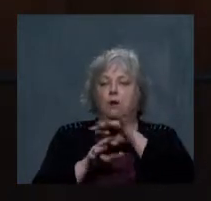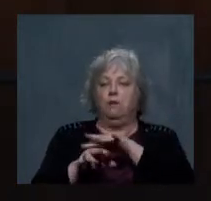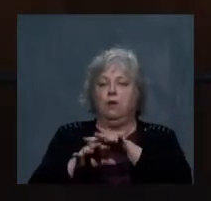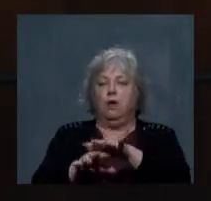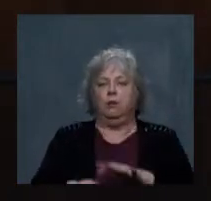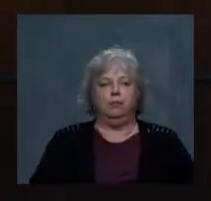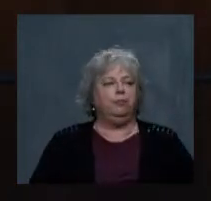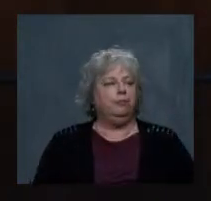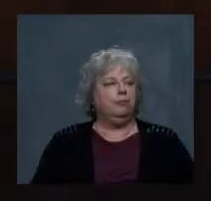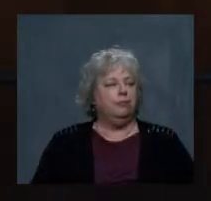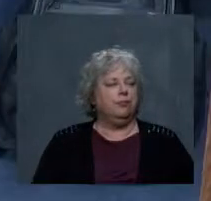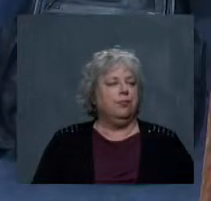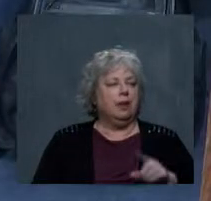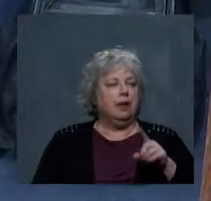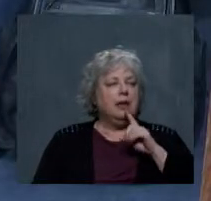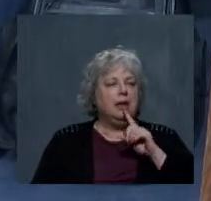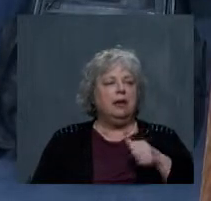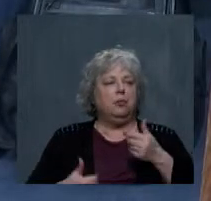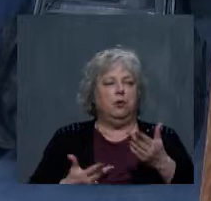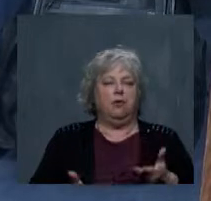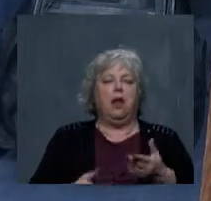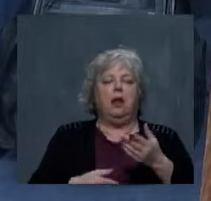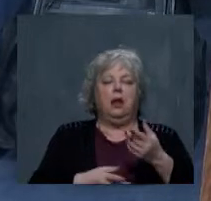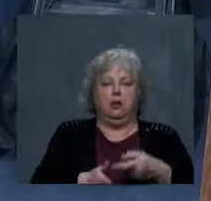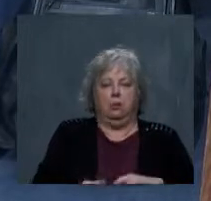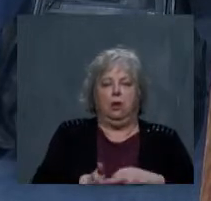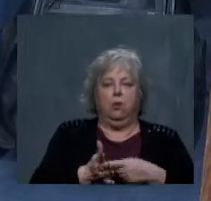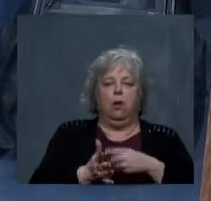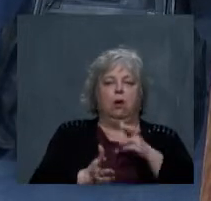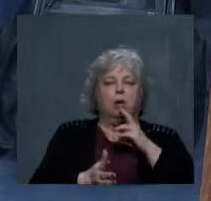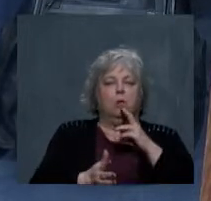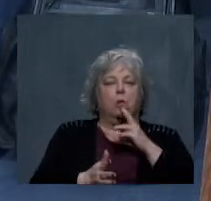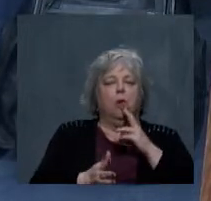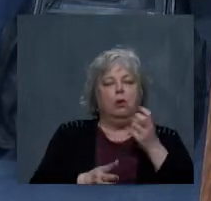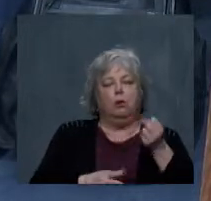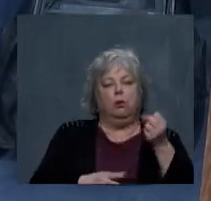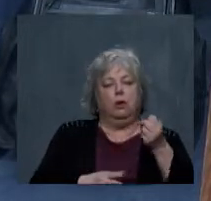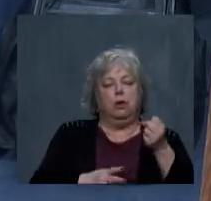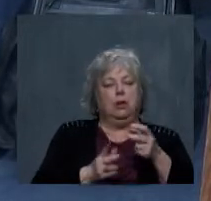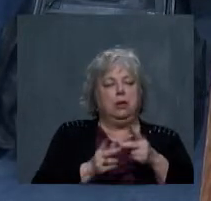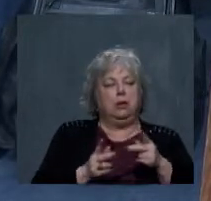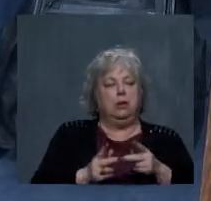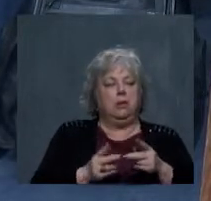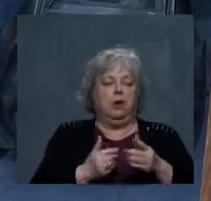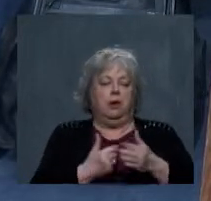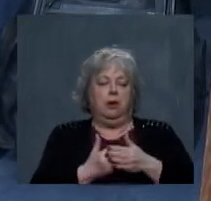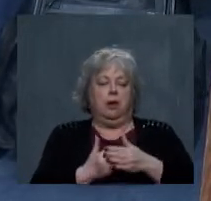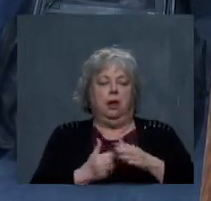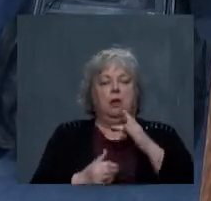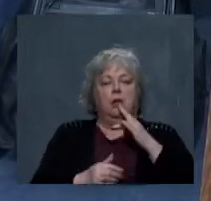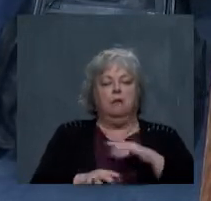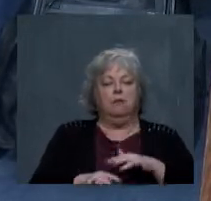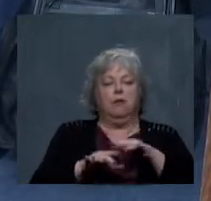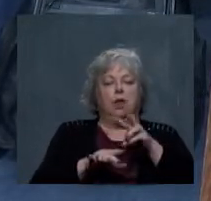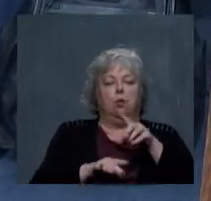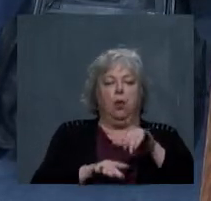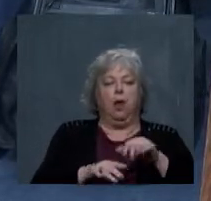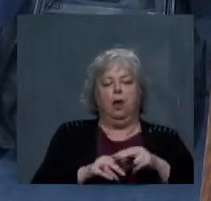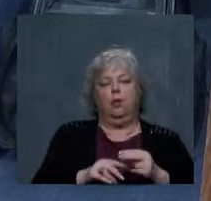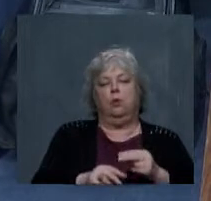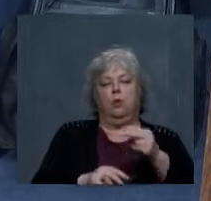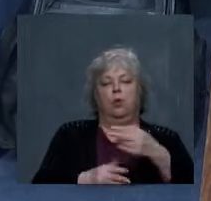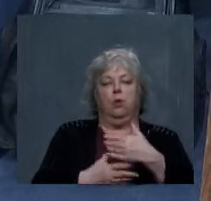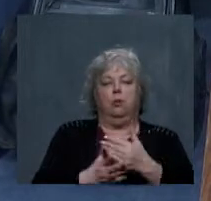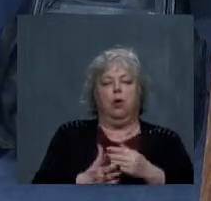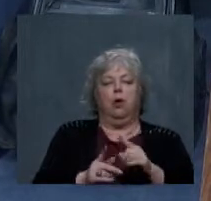He is providing the required stormwater detention systems. They're located adjacent to the floodway on the northeastern part of the site